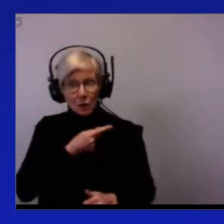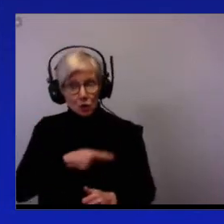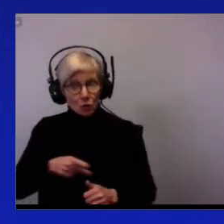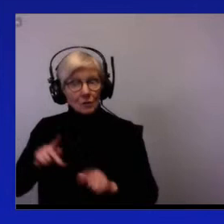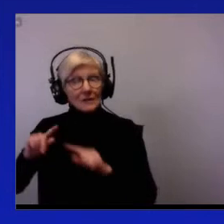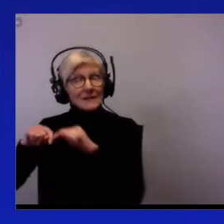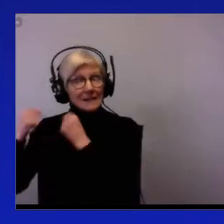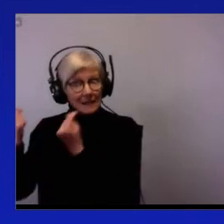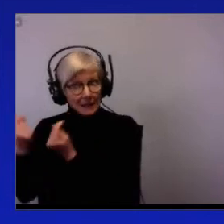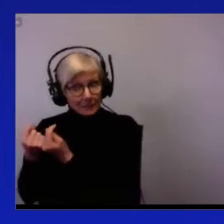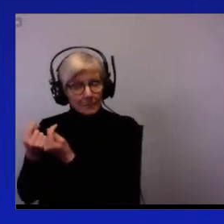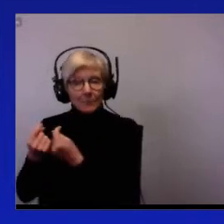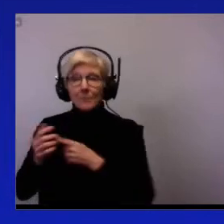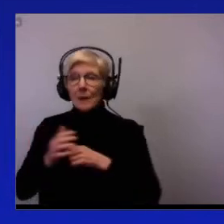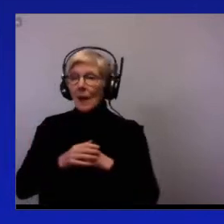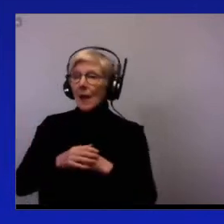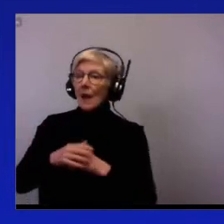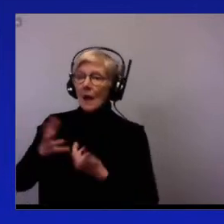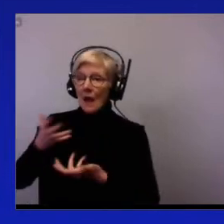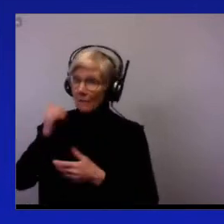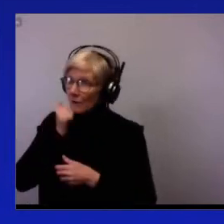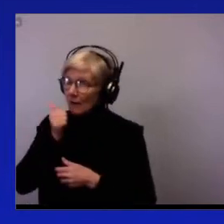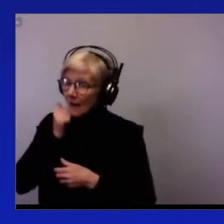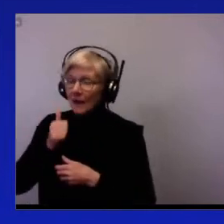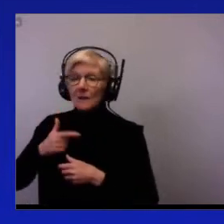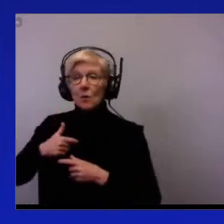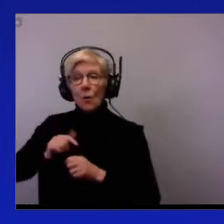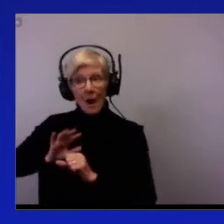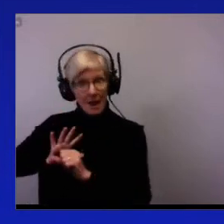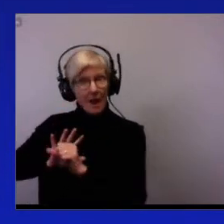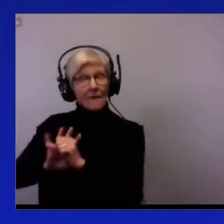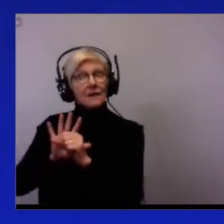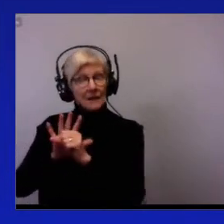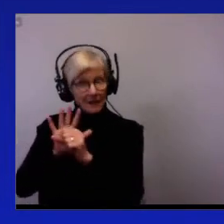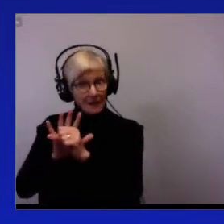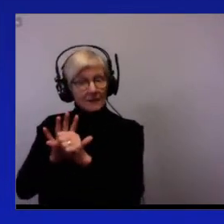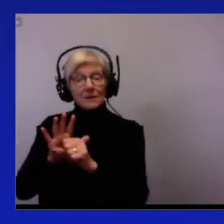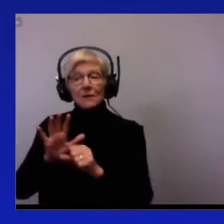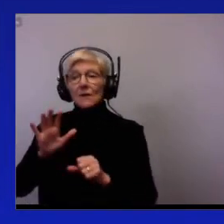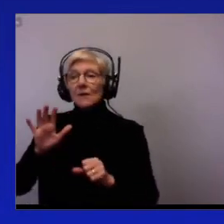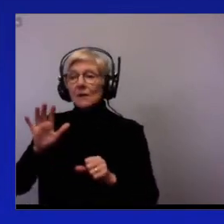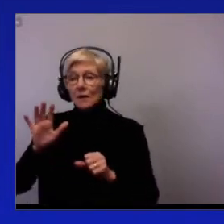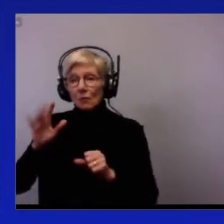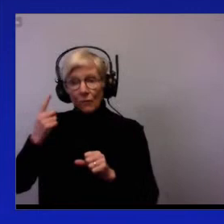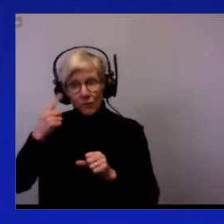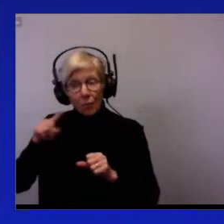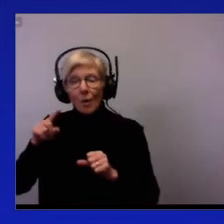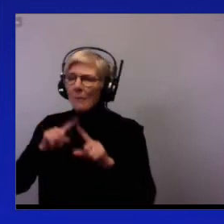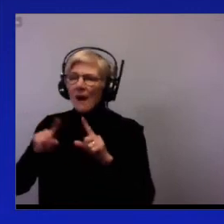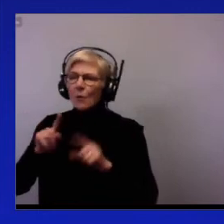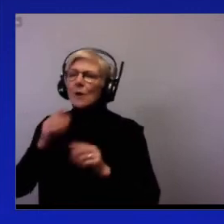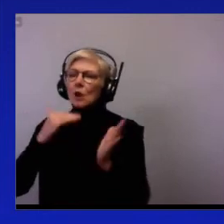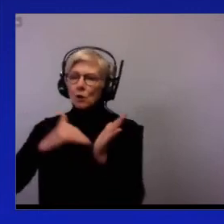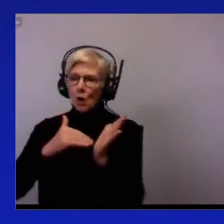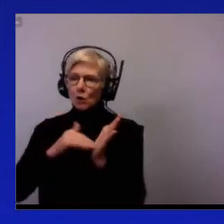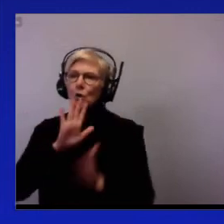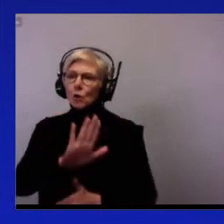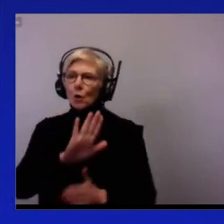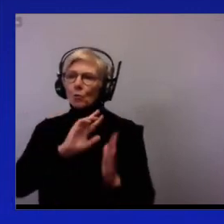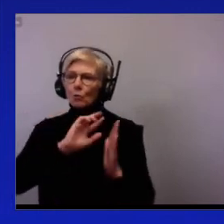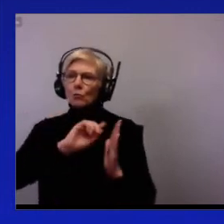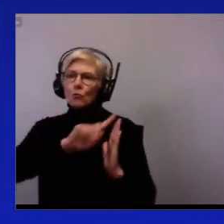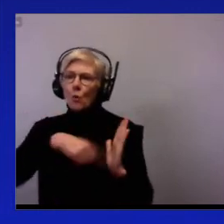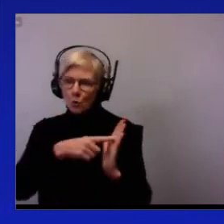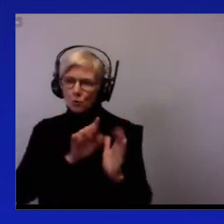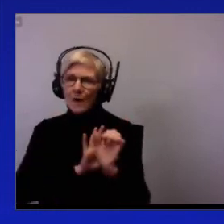it's not my role to advocate to other levels of government, as Dr. Etches has a bit of that role of advocacy, I can tell